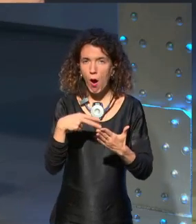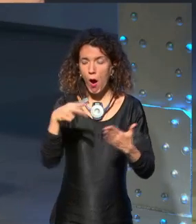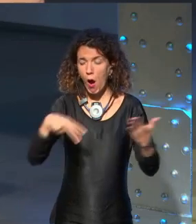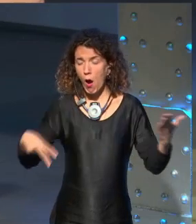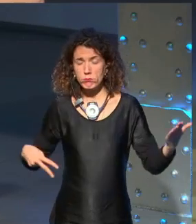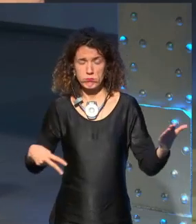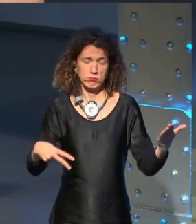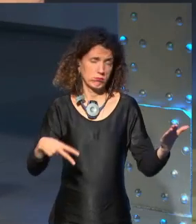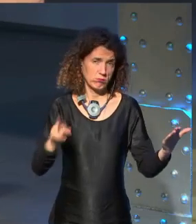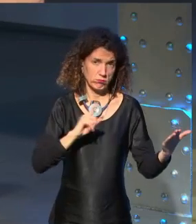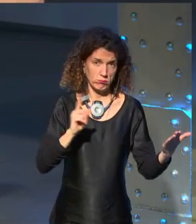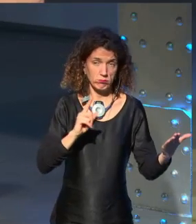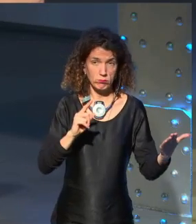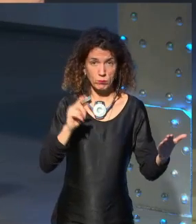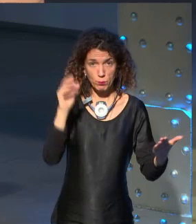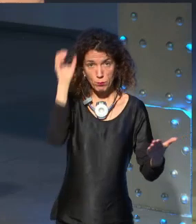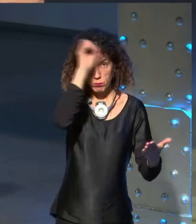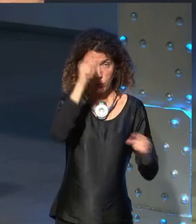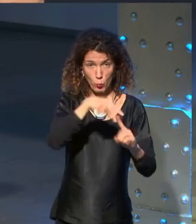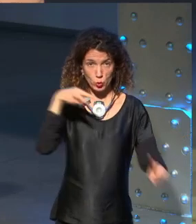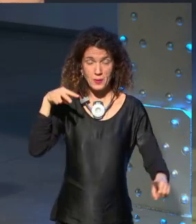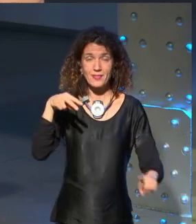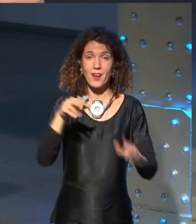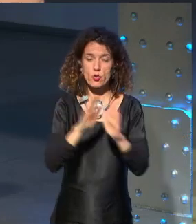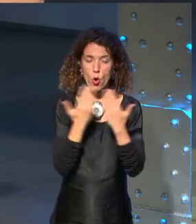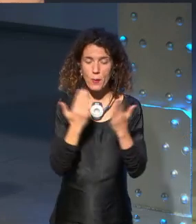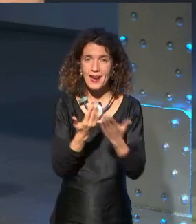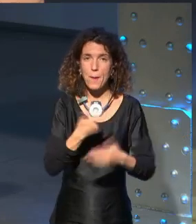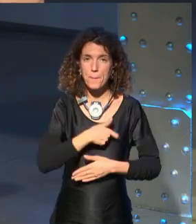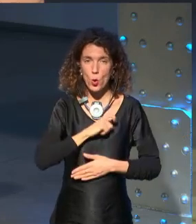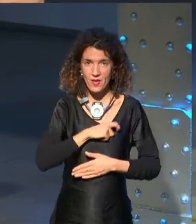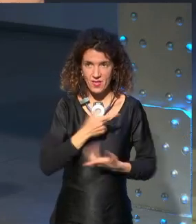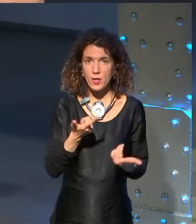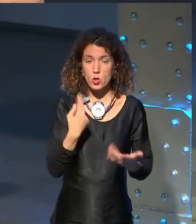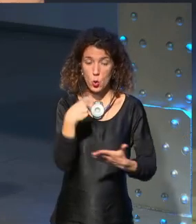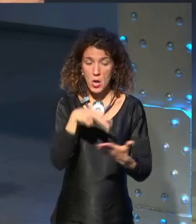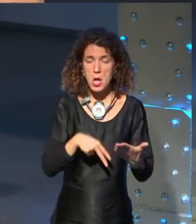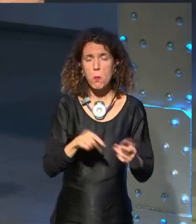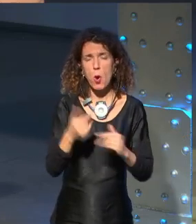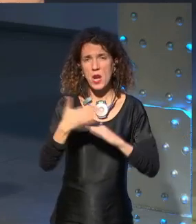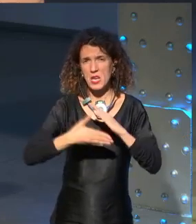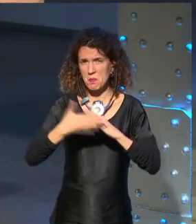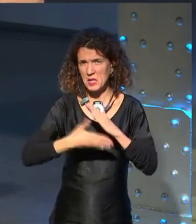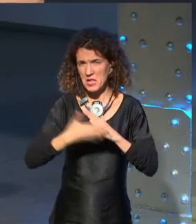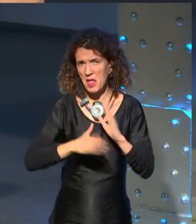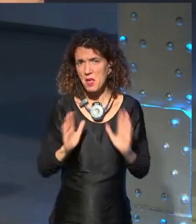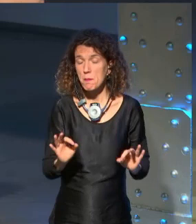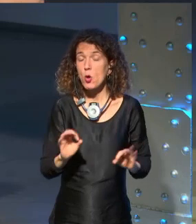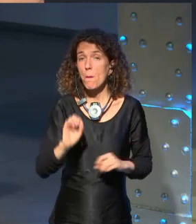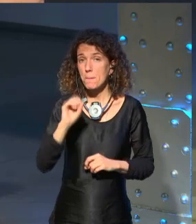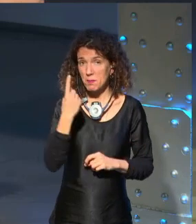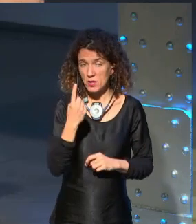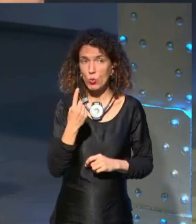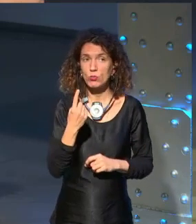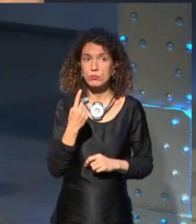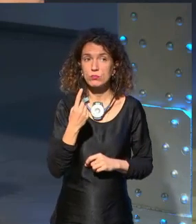of crime novels that appeal to me. And the first cut for me is, well, first of all, no